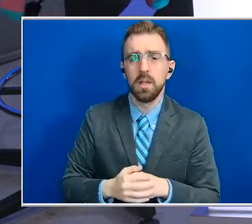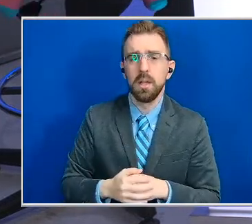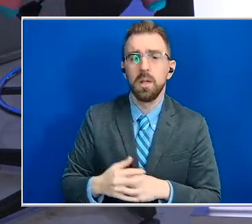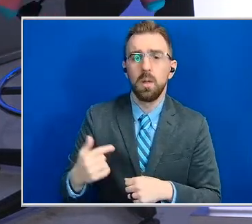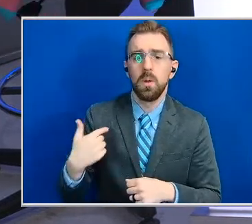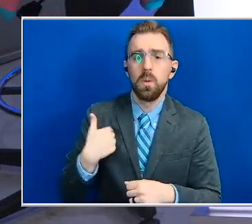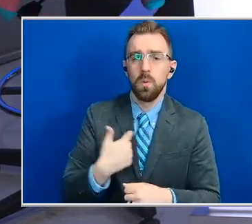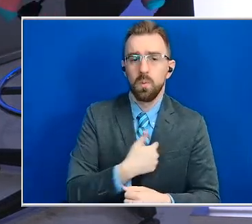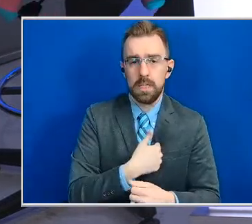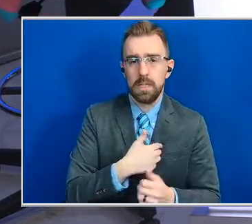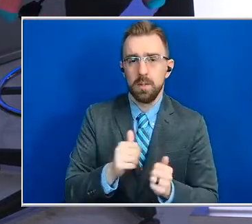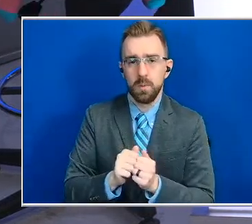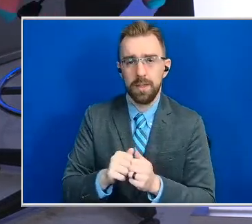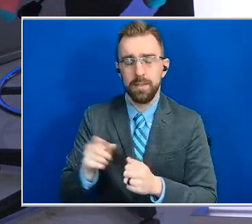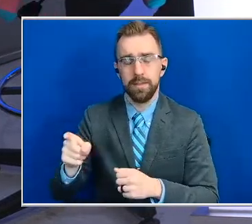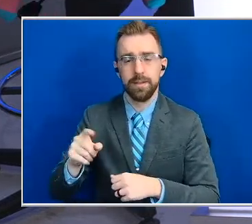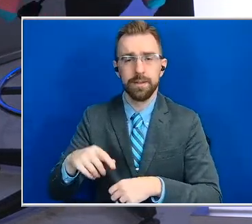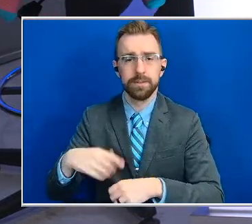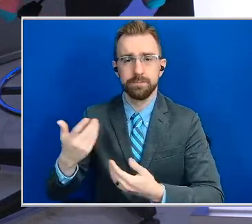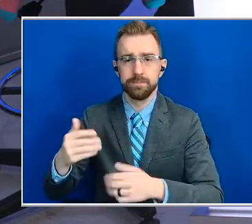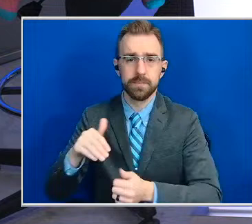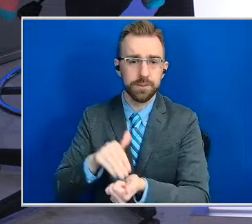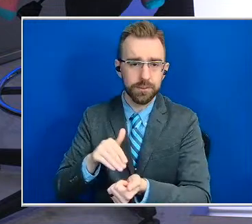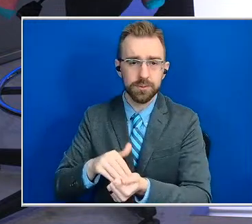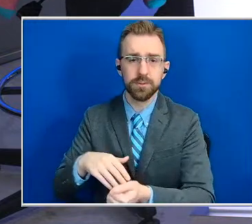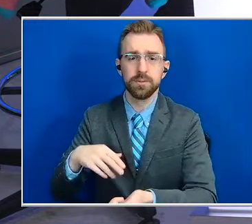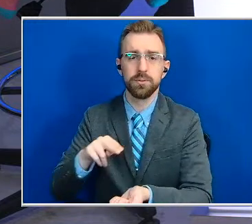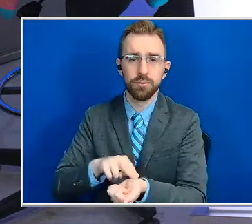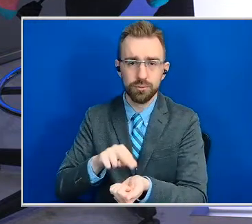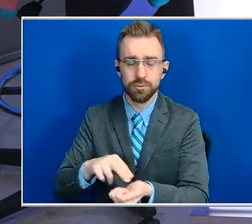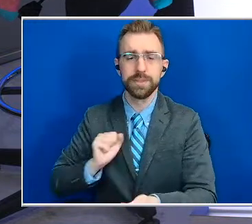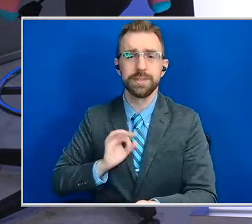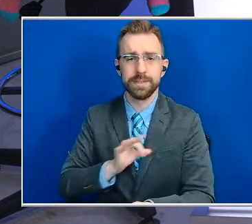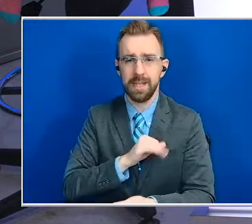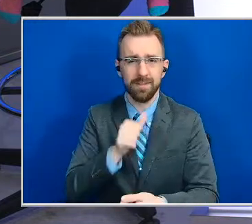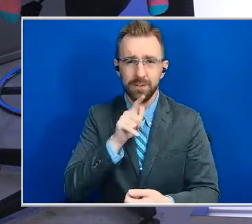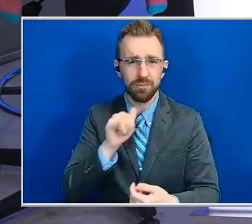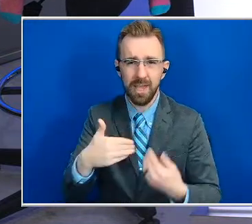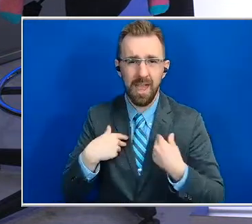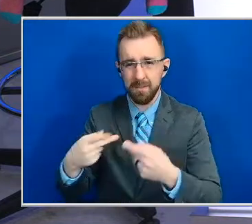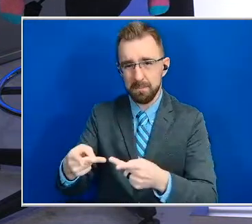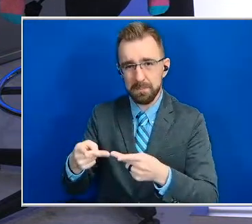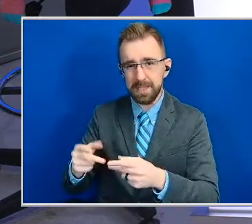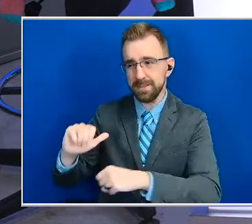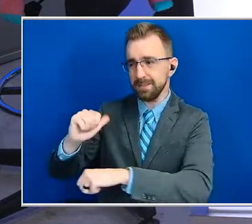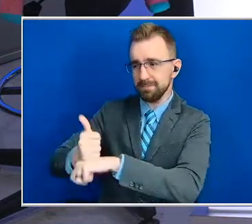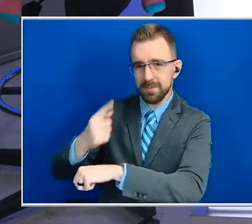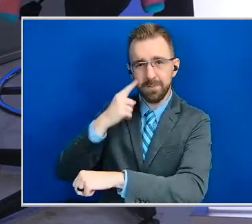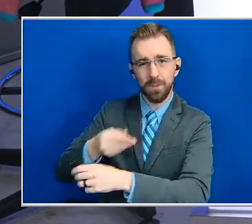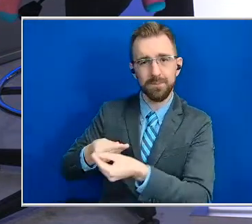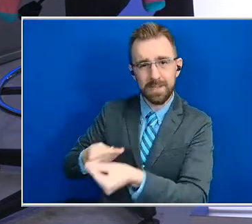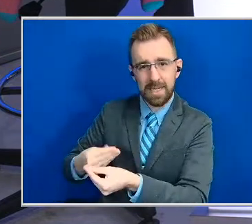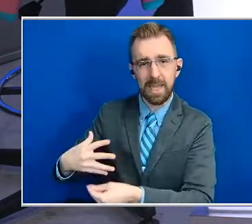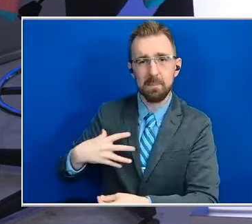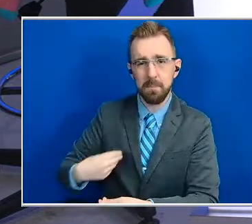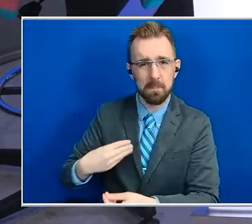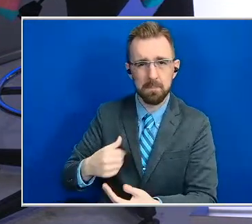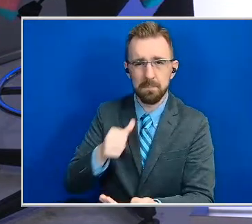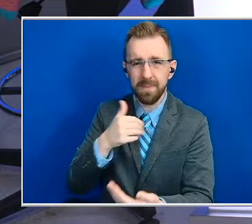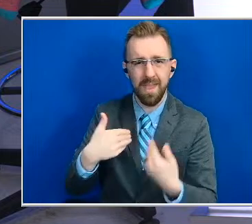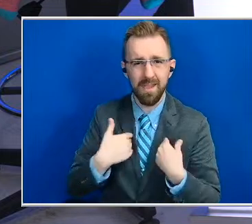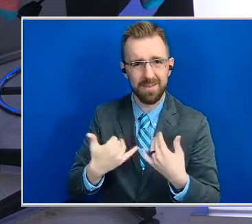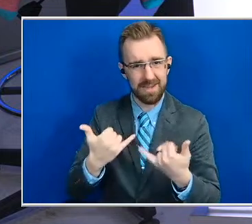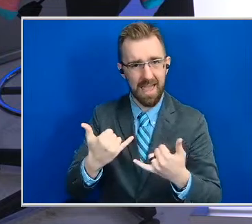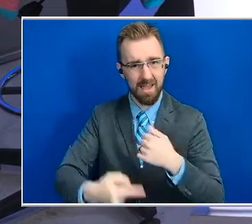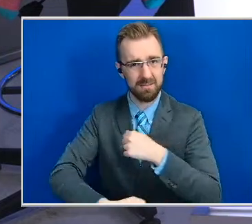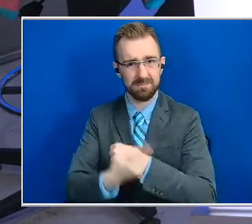residents or nursing or our staff, we didn't really have places for them to breastfeed or to pump, and that's changed a lot here. Talk